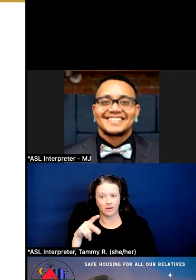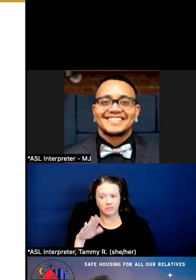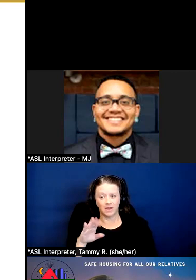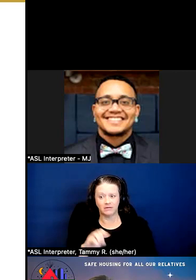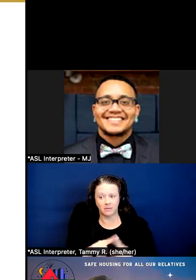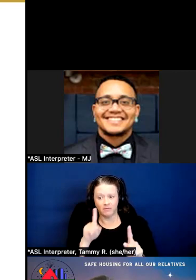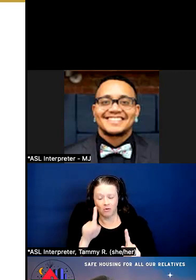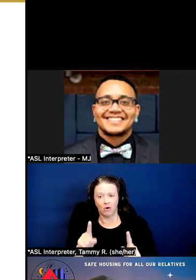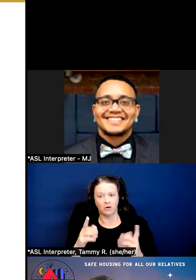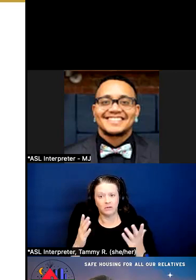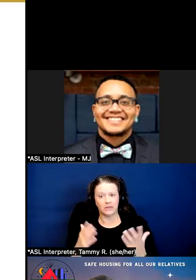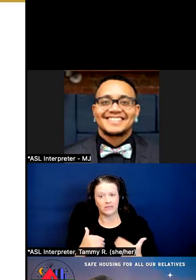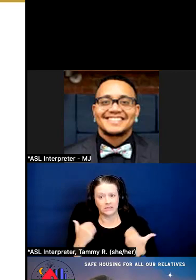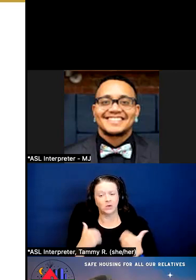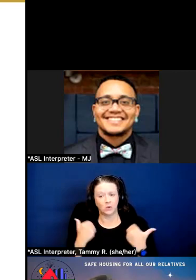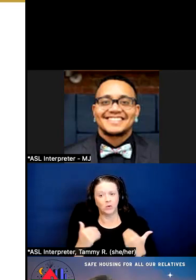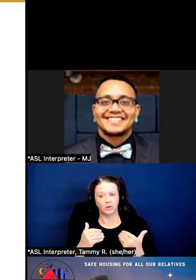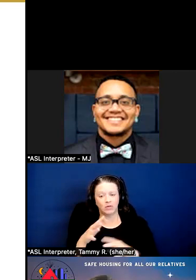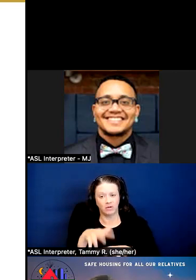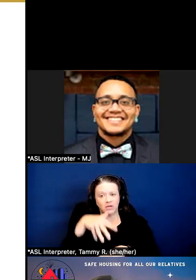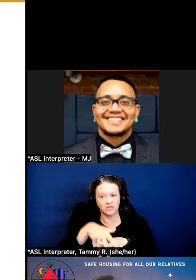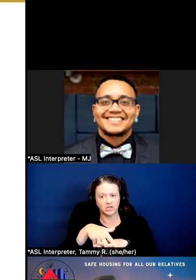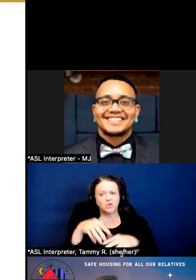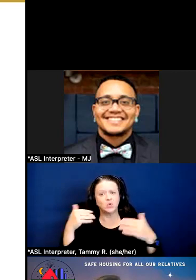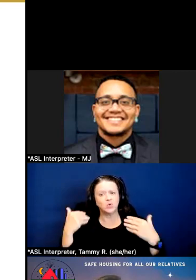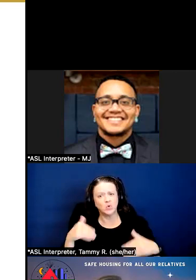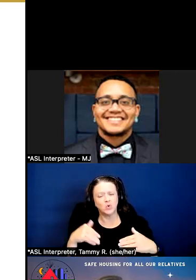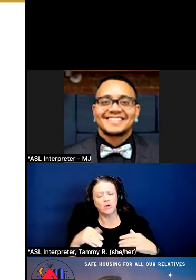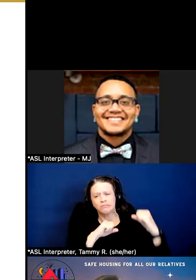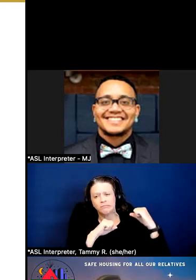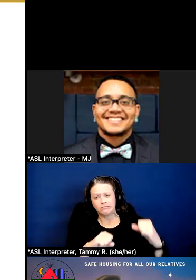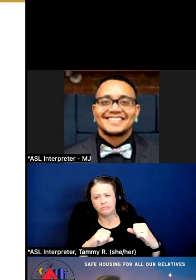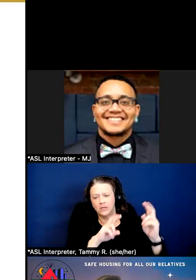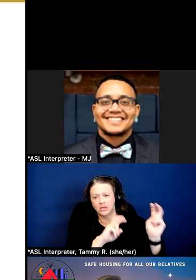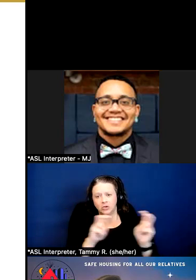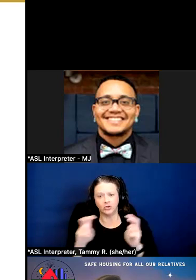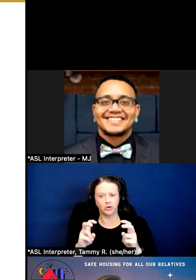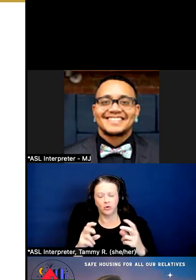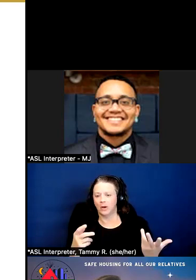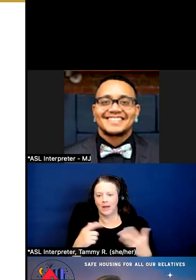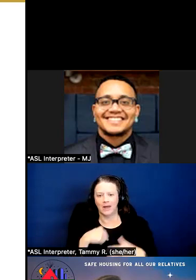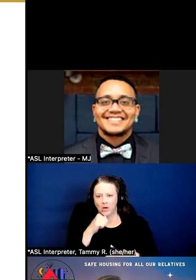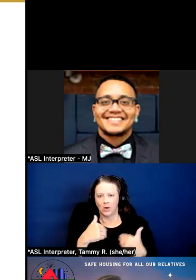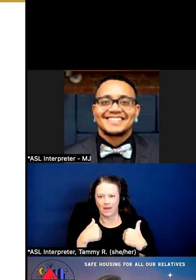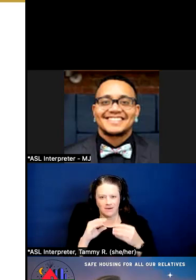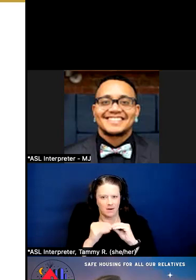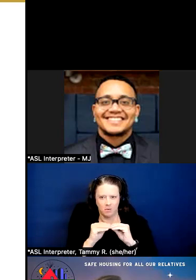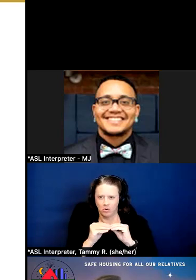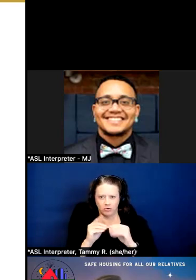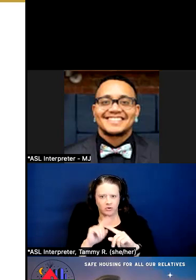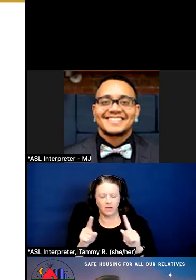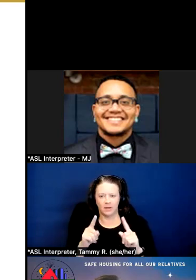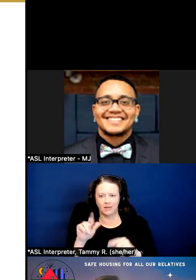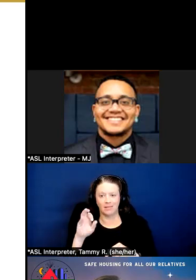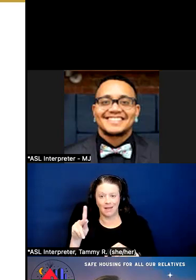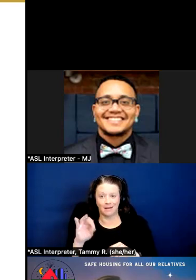this is very clearly a particular issue. Again, I don't have data on this. I think actually like the lack of data